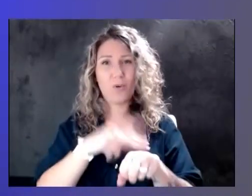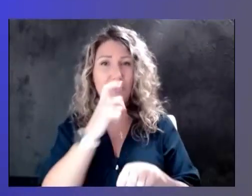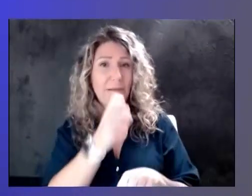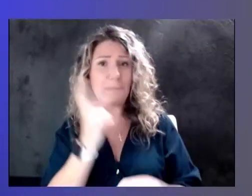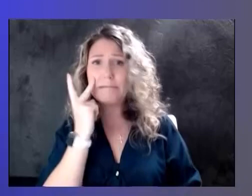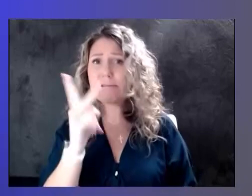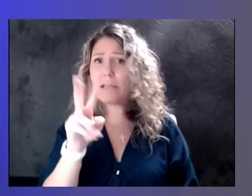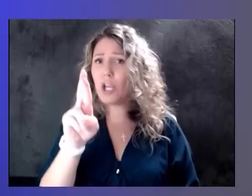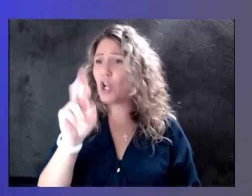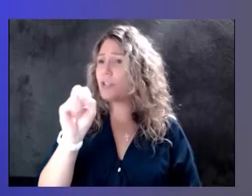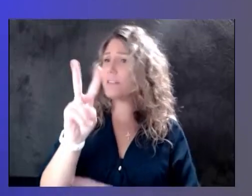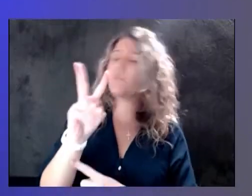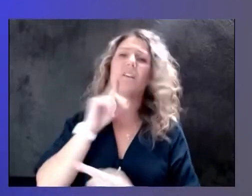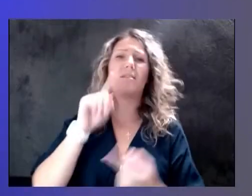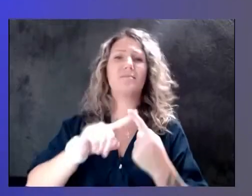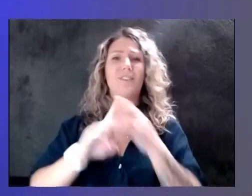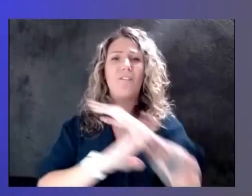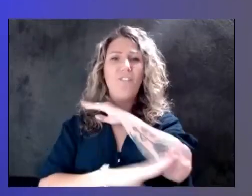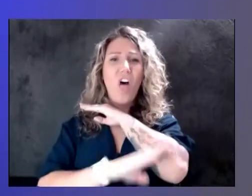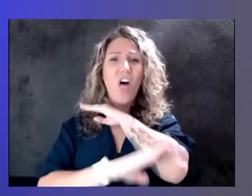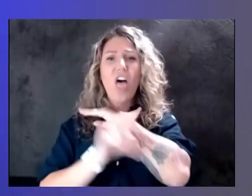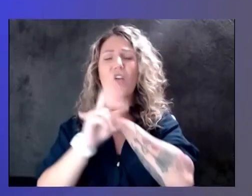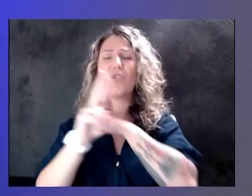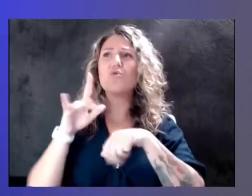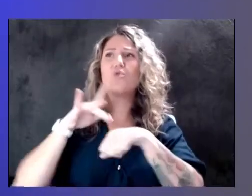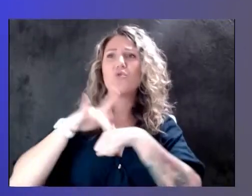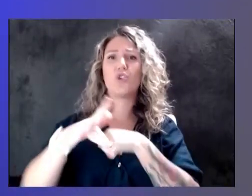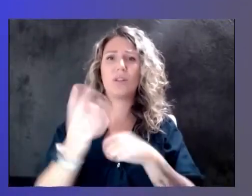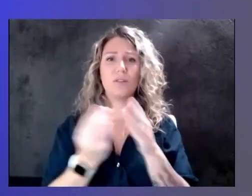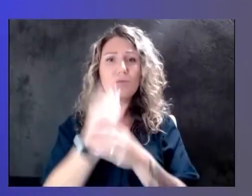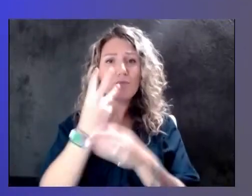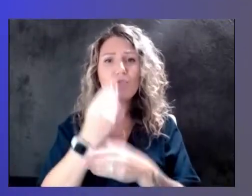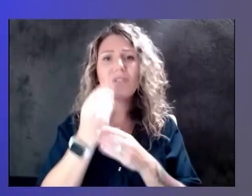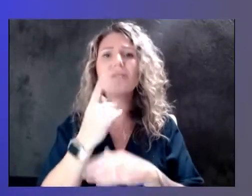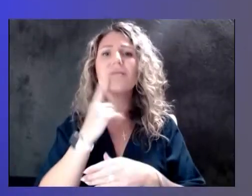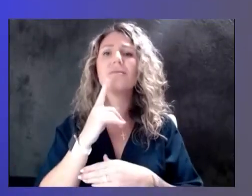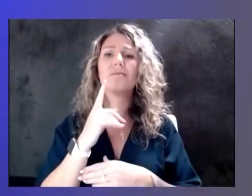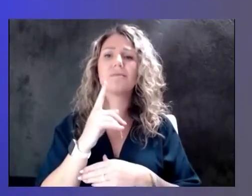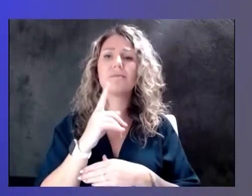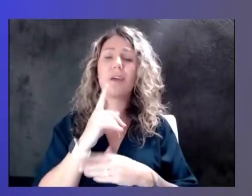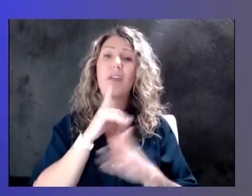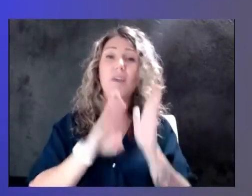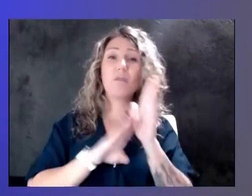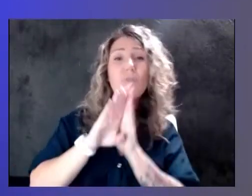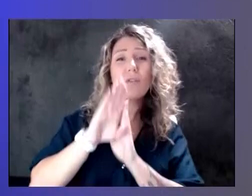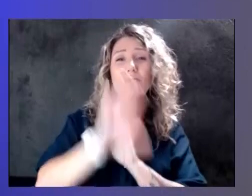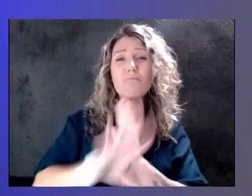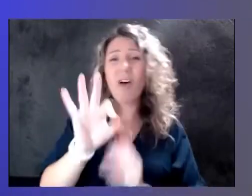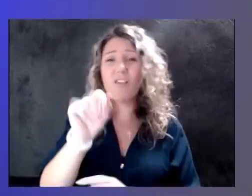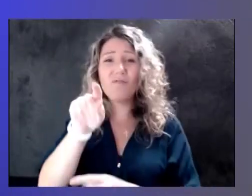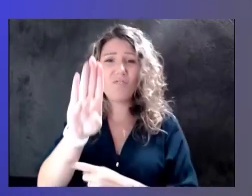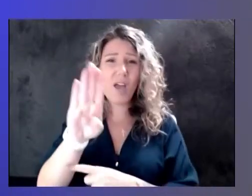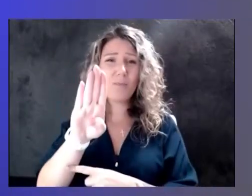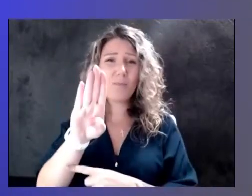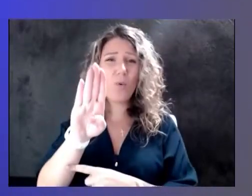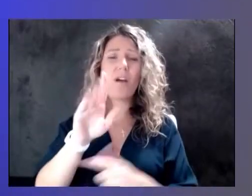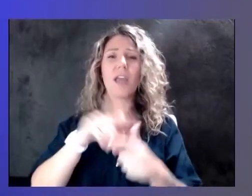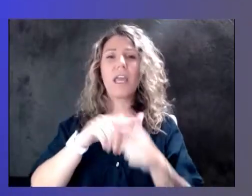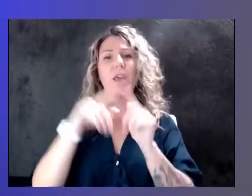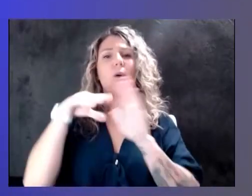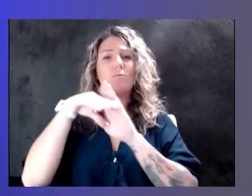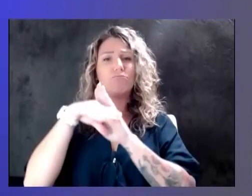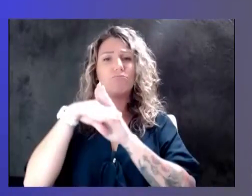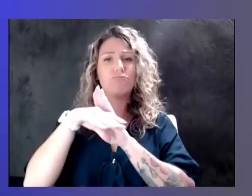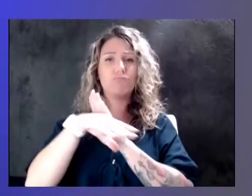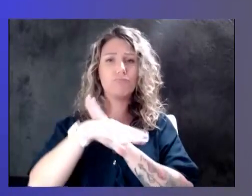until fall, early spring, so it usually picks up in about the fall, peaks somewhere around February normally, and then kind of trails off after